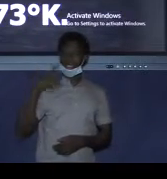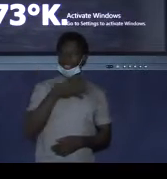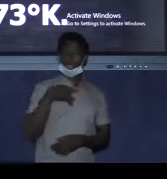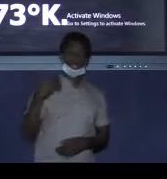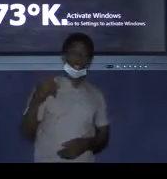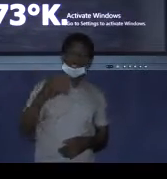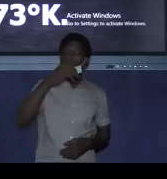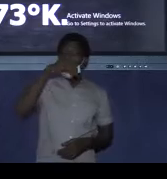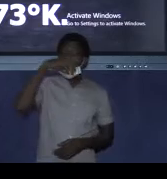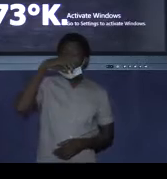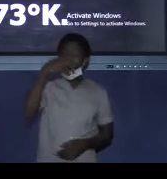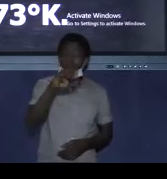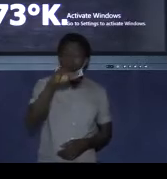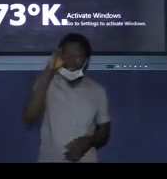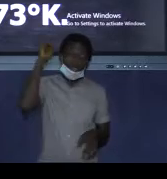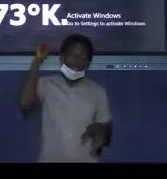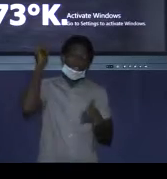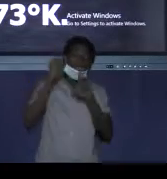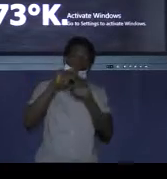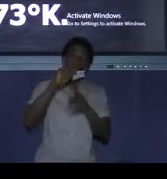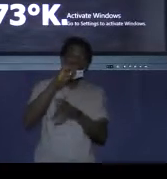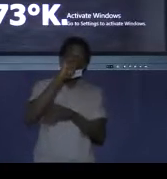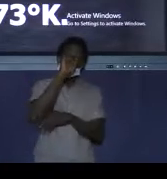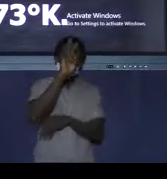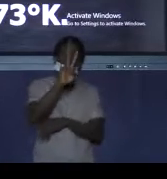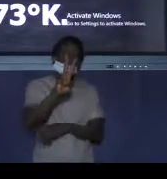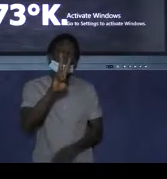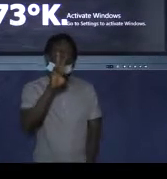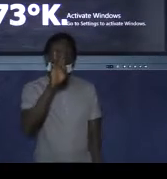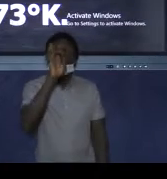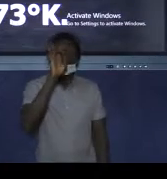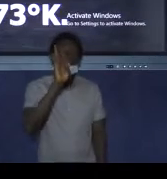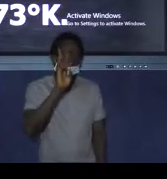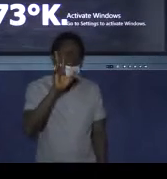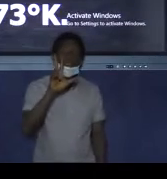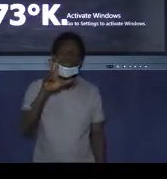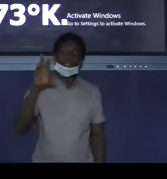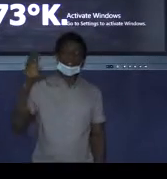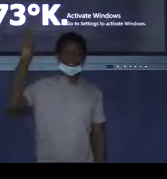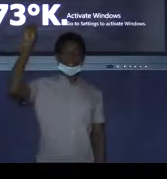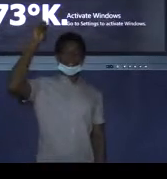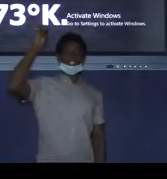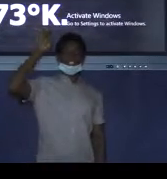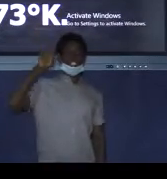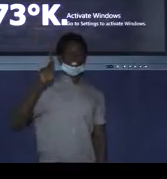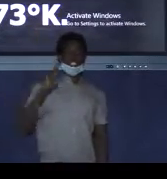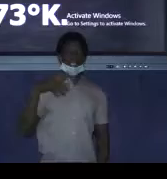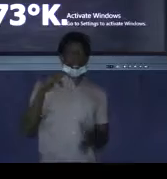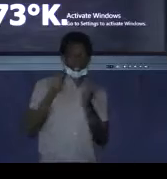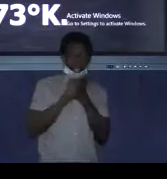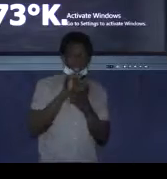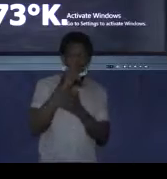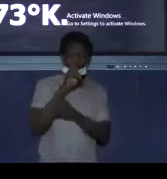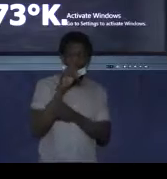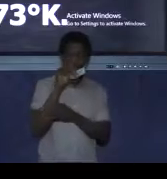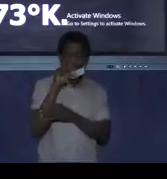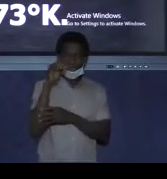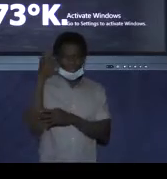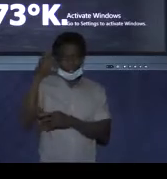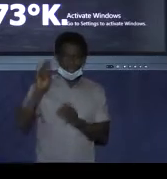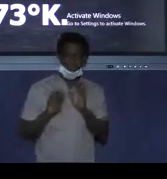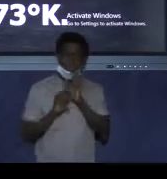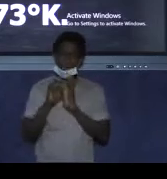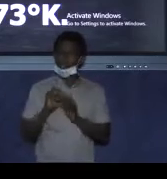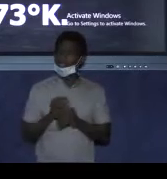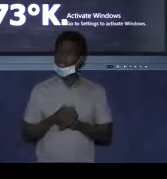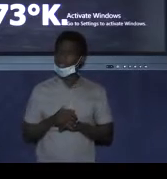steam point is 373 degrees Kelvin. That's the unit for measuring